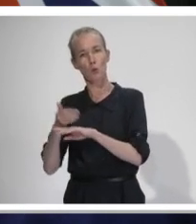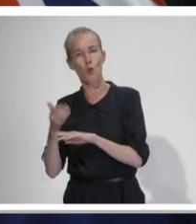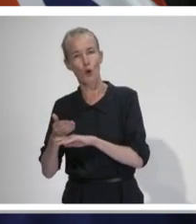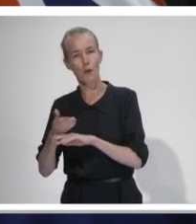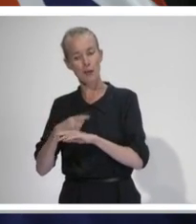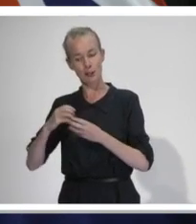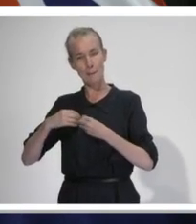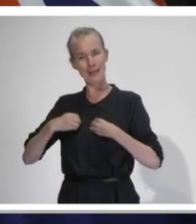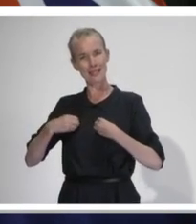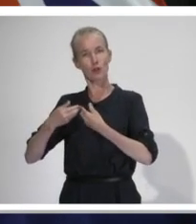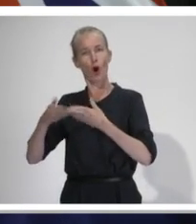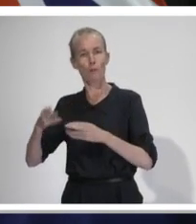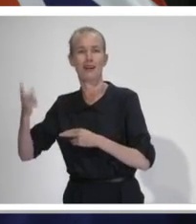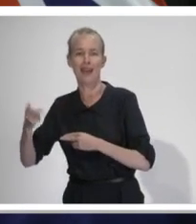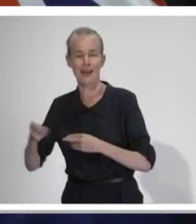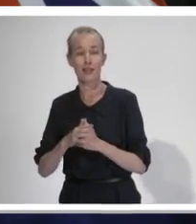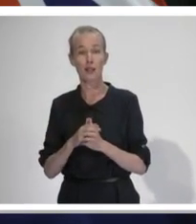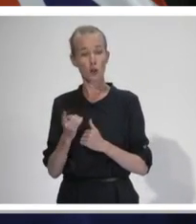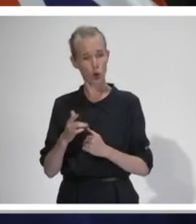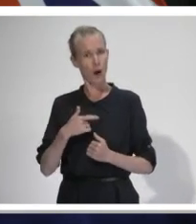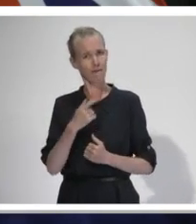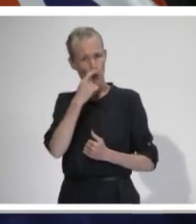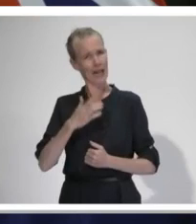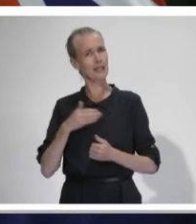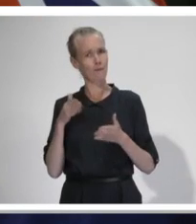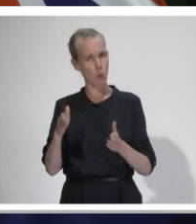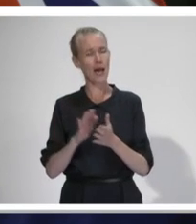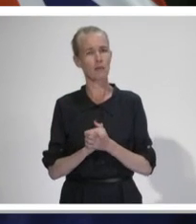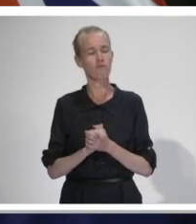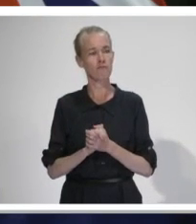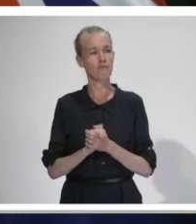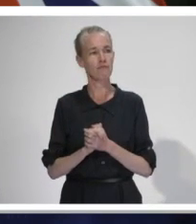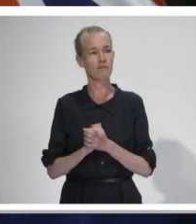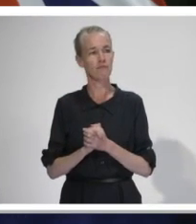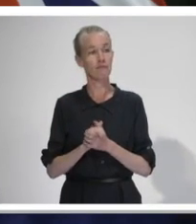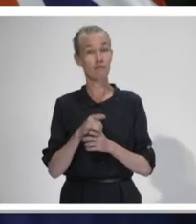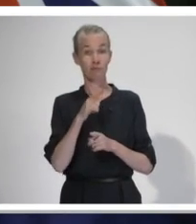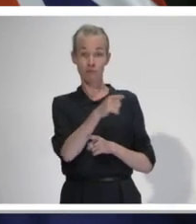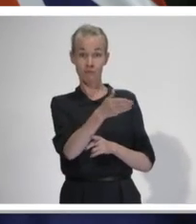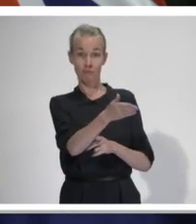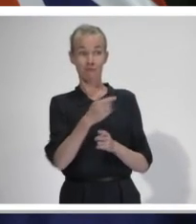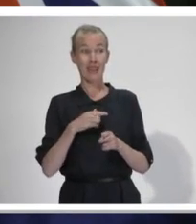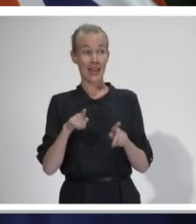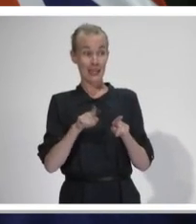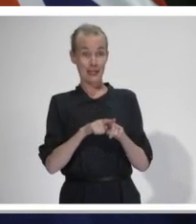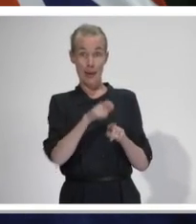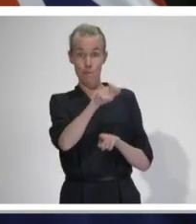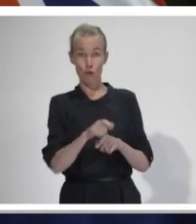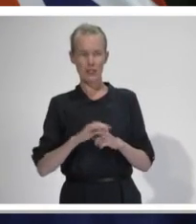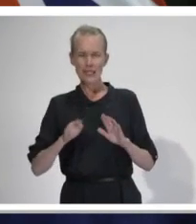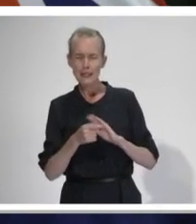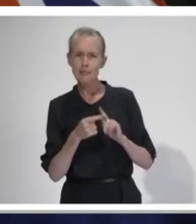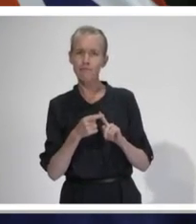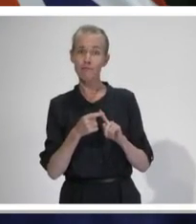the time we've got over the next couple of weeks. Also yourself going back on some of the ideas that you announced yesterday, for example, would you go back on the idea that